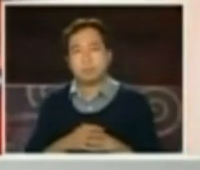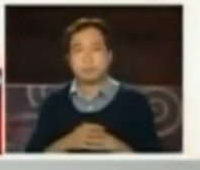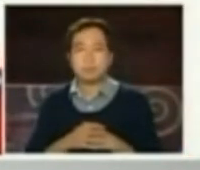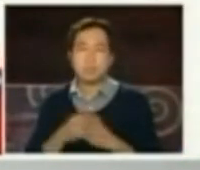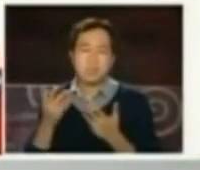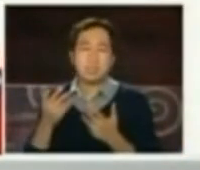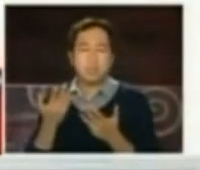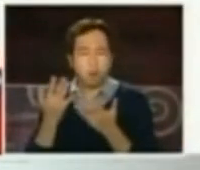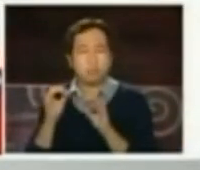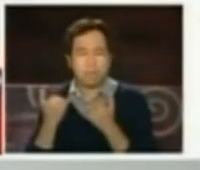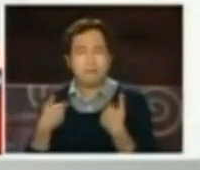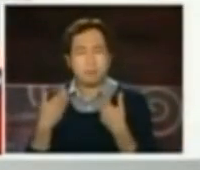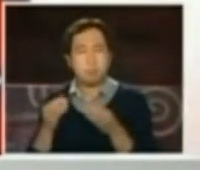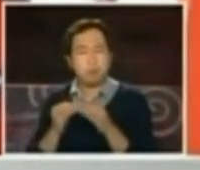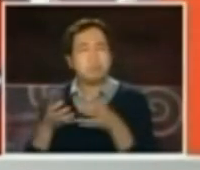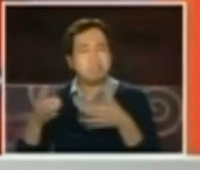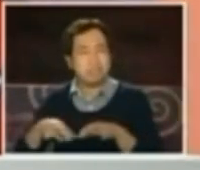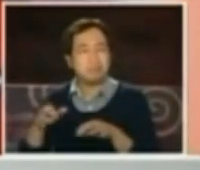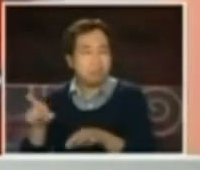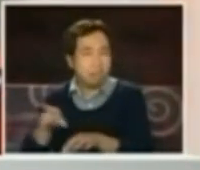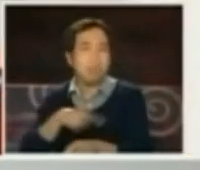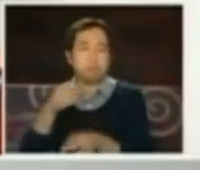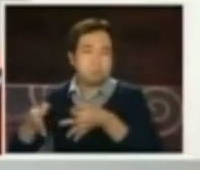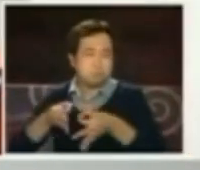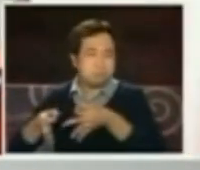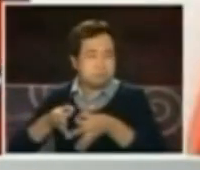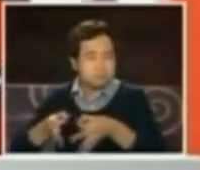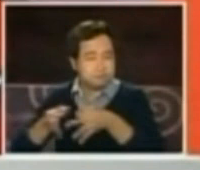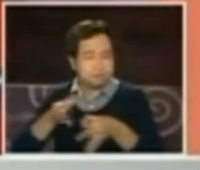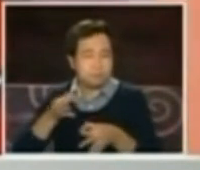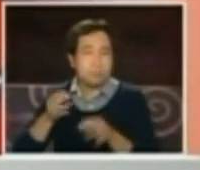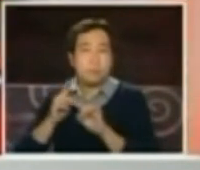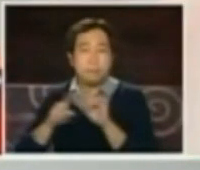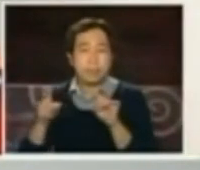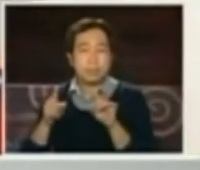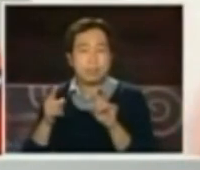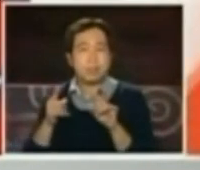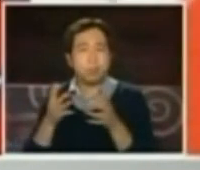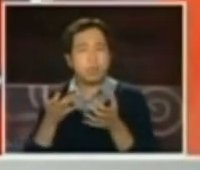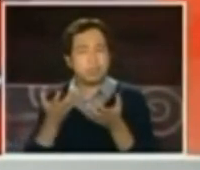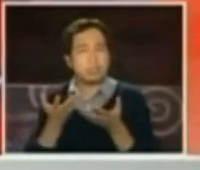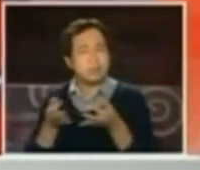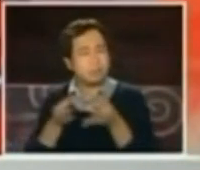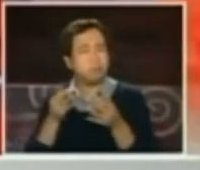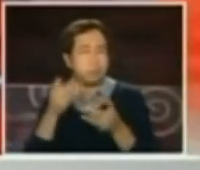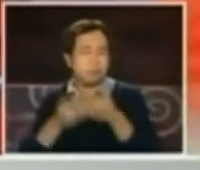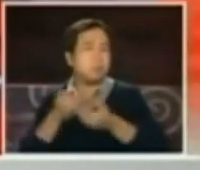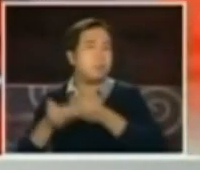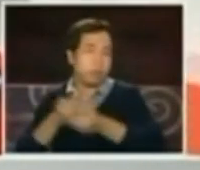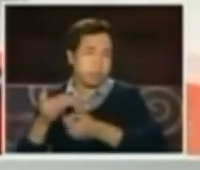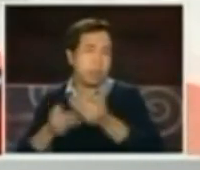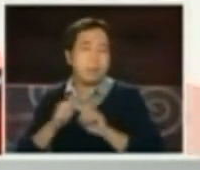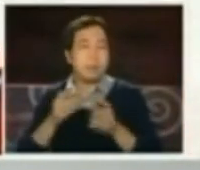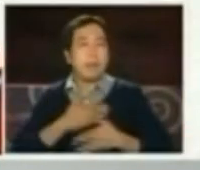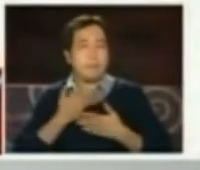more lengthy explanation of vote. No? Mm-hmm. Of course, fully knowing well that he would explain the entire process. And mm-hmm. I'm glad that